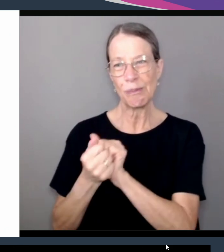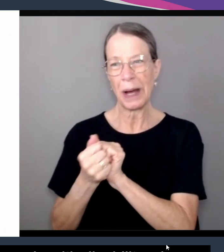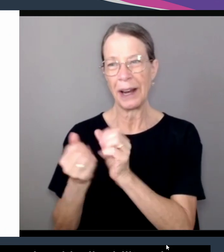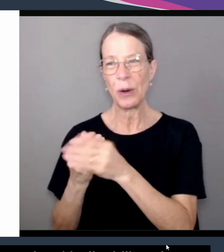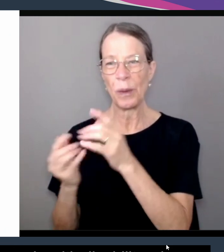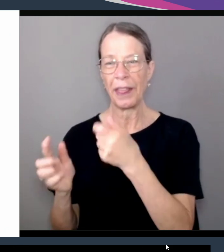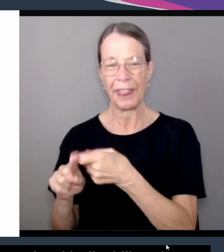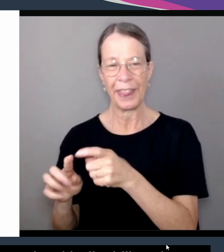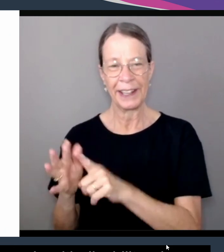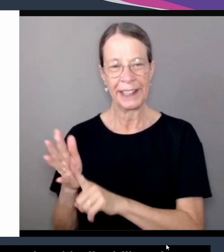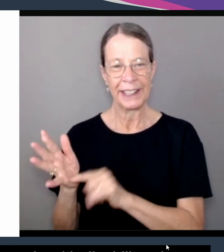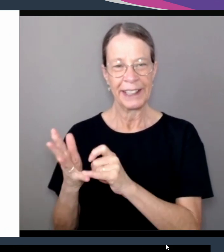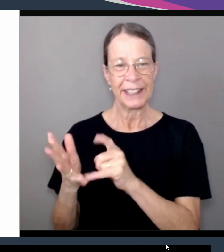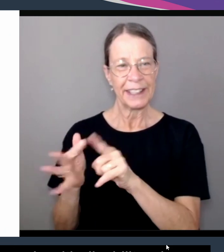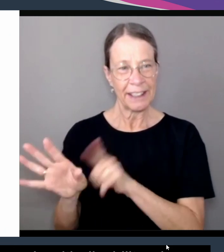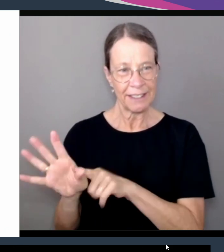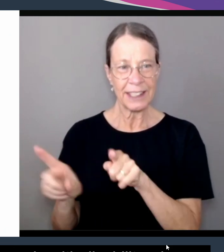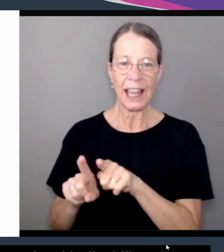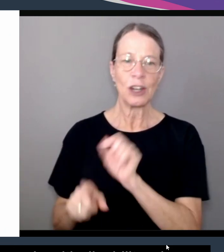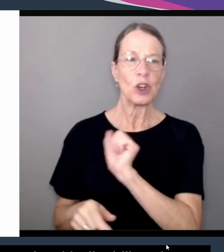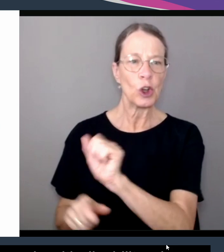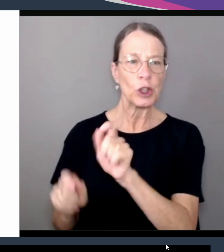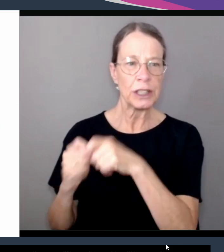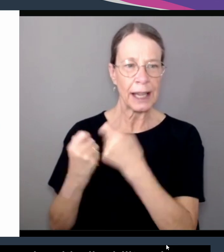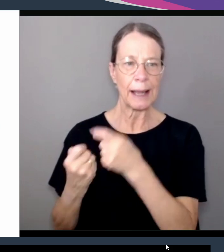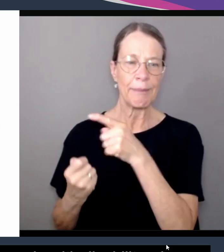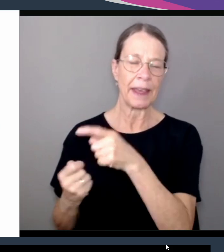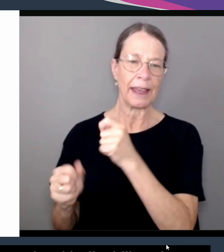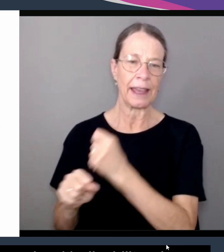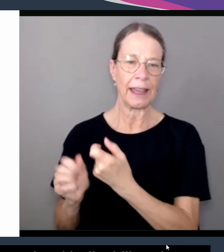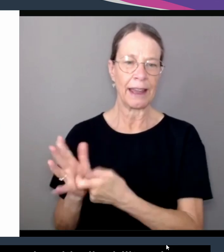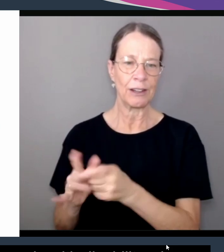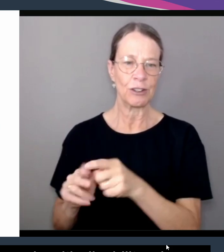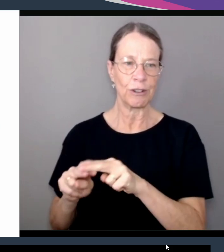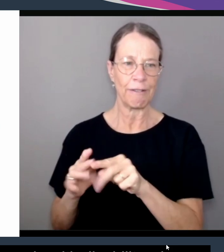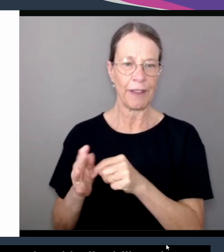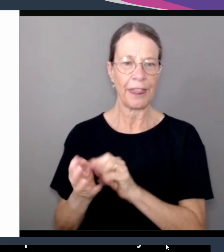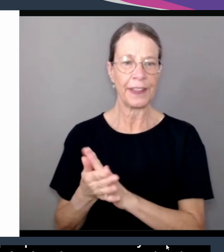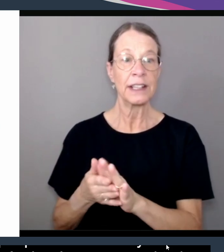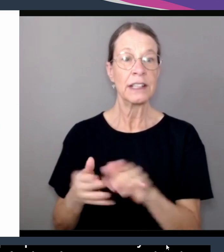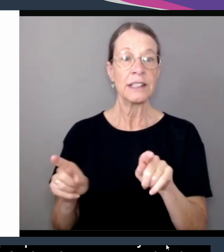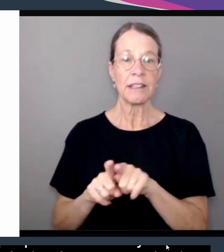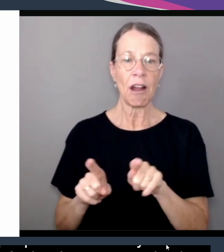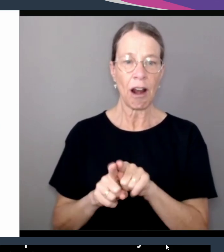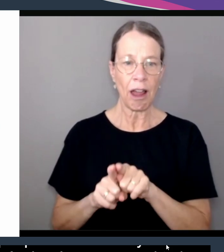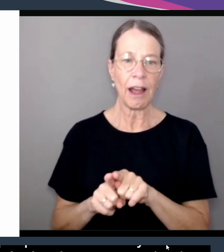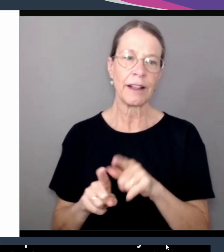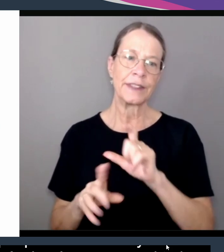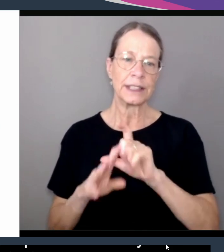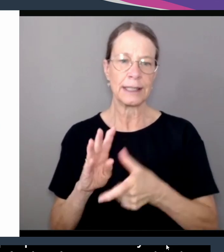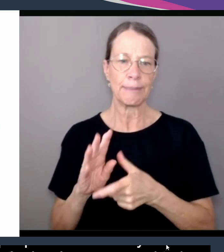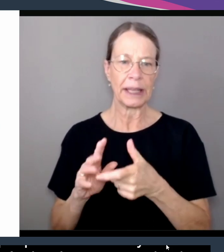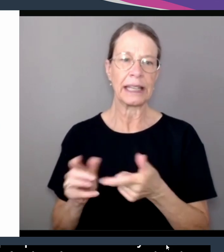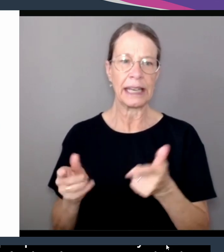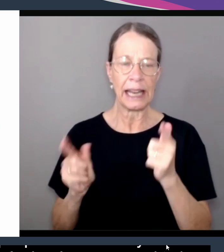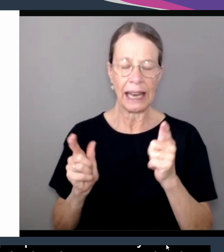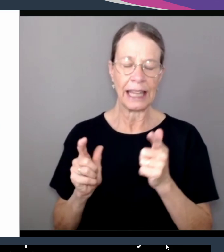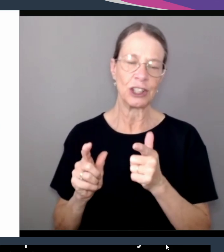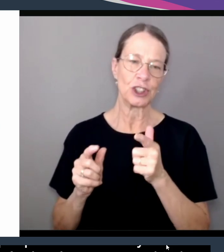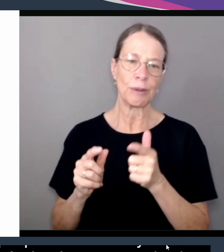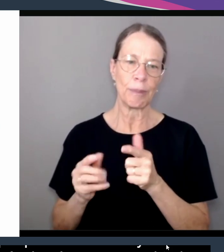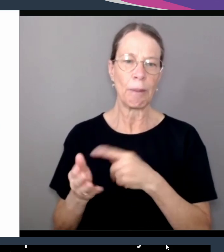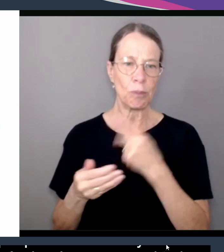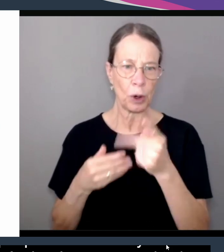Griffiths. Like the Disability Research Leadership Program, the NDRP is seeking to support research